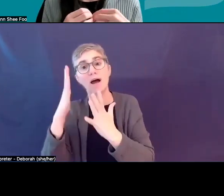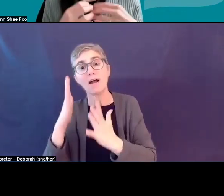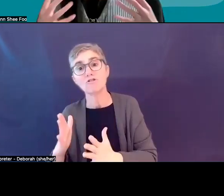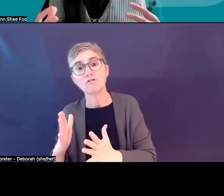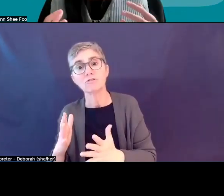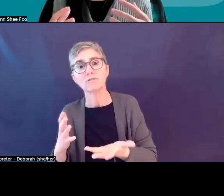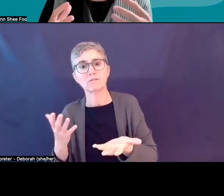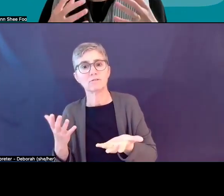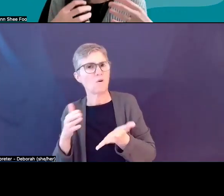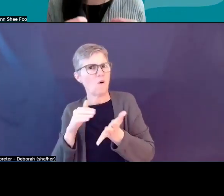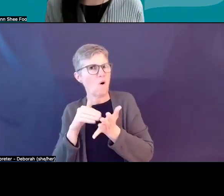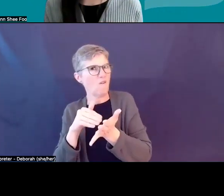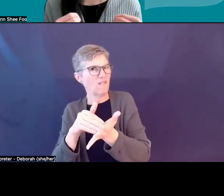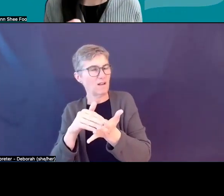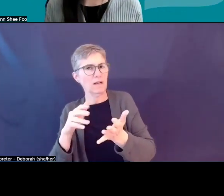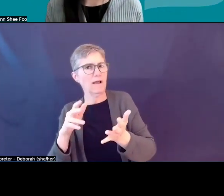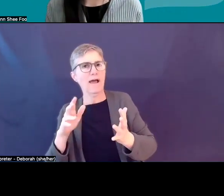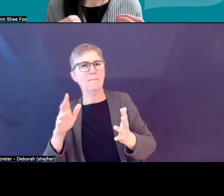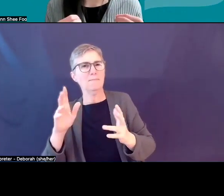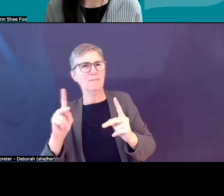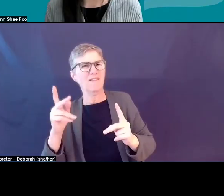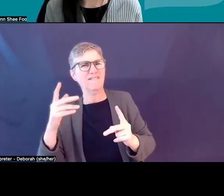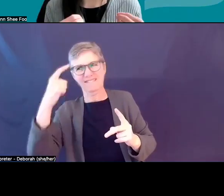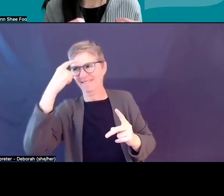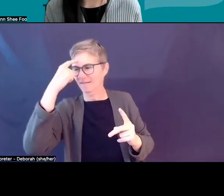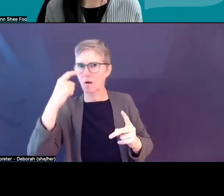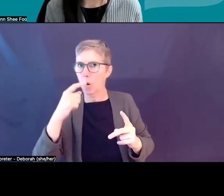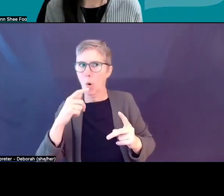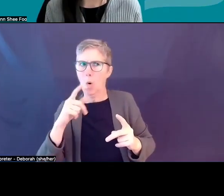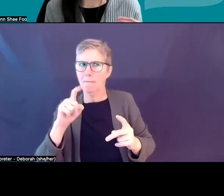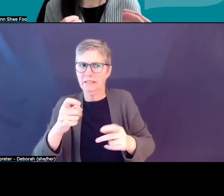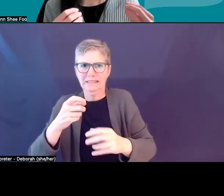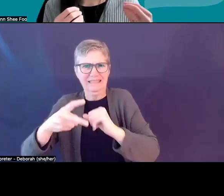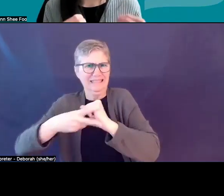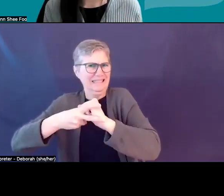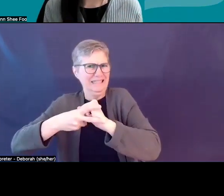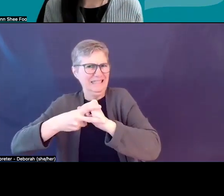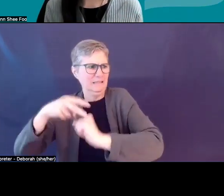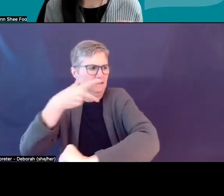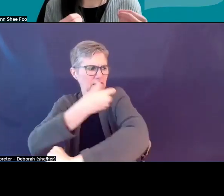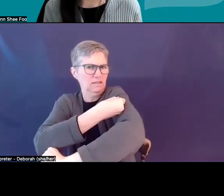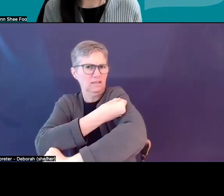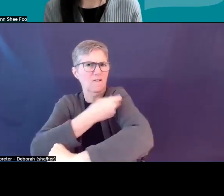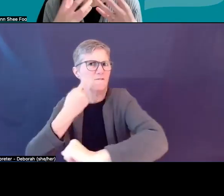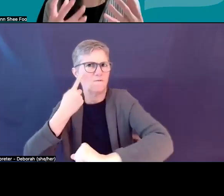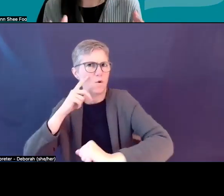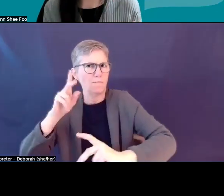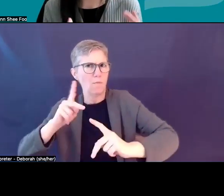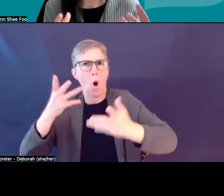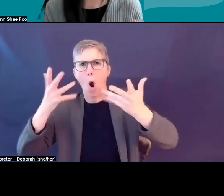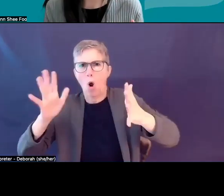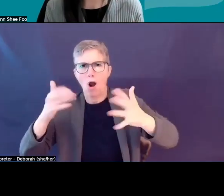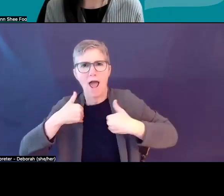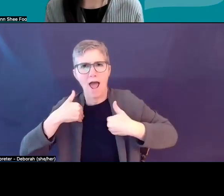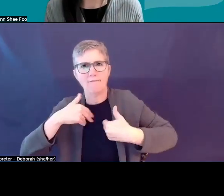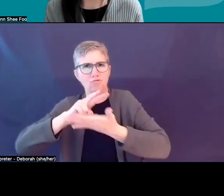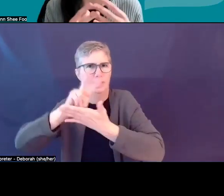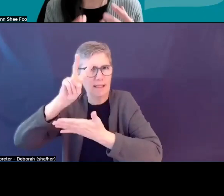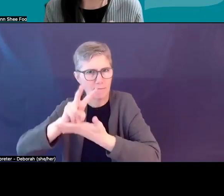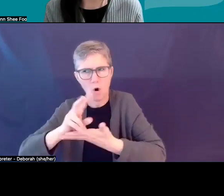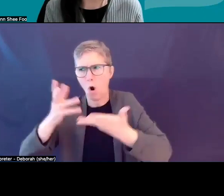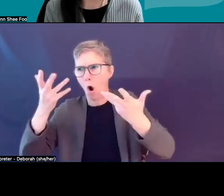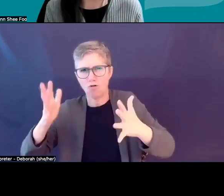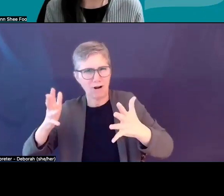been, in practice, reserved for people who have a history of relapse or showing evidence